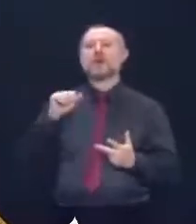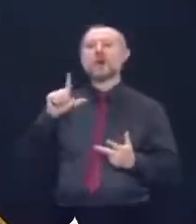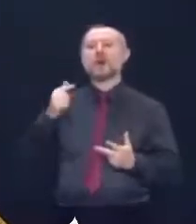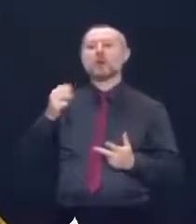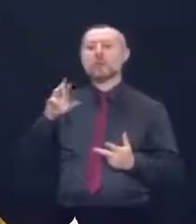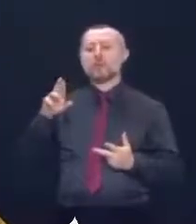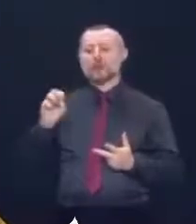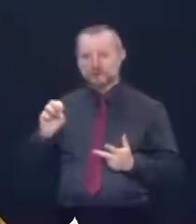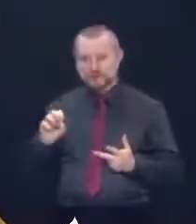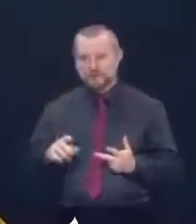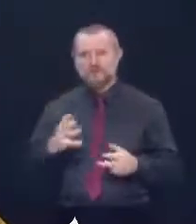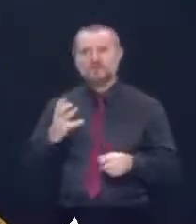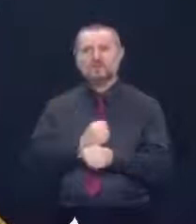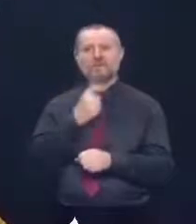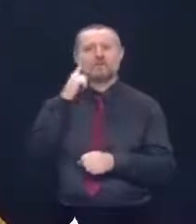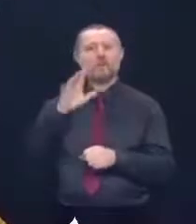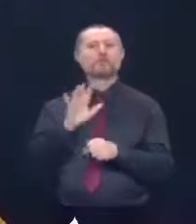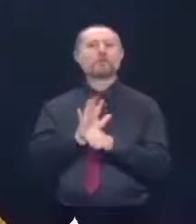masterful.